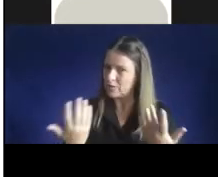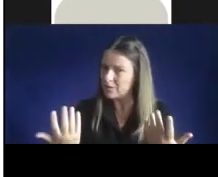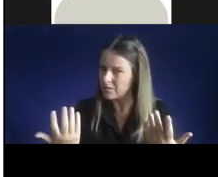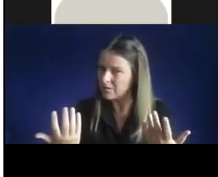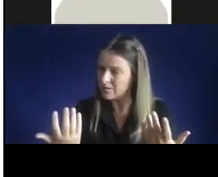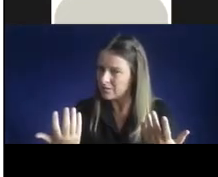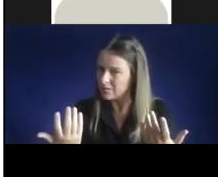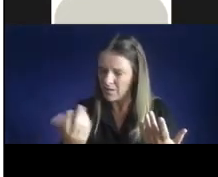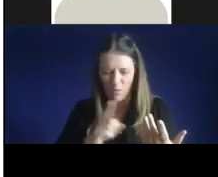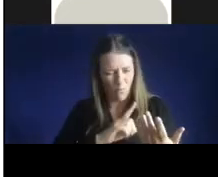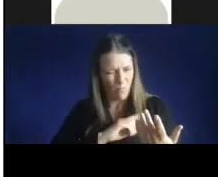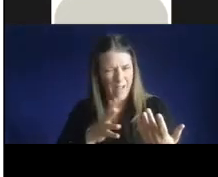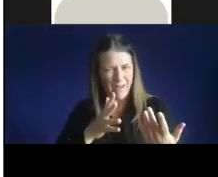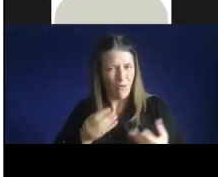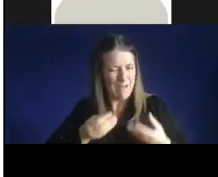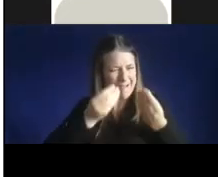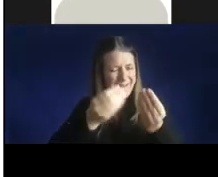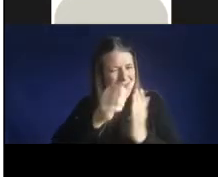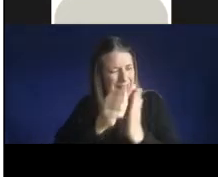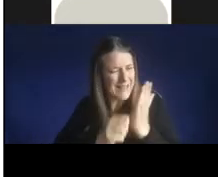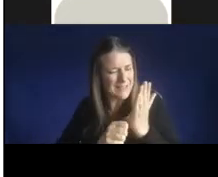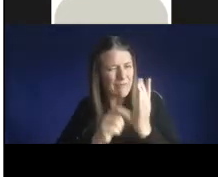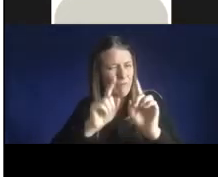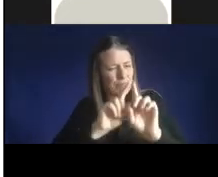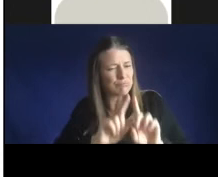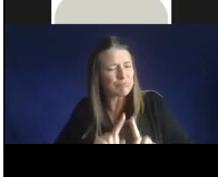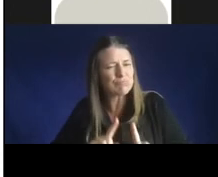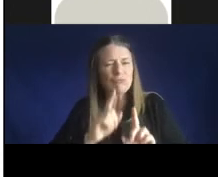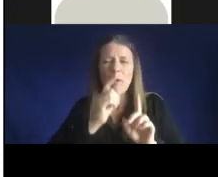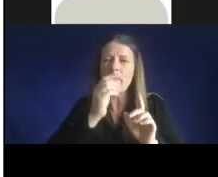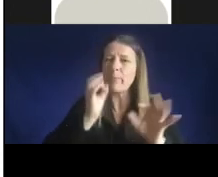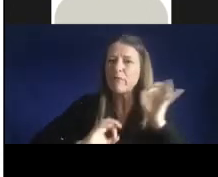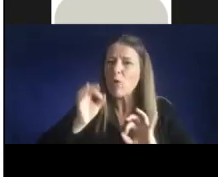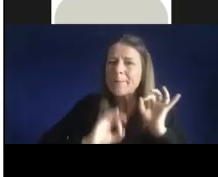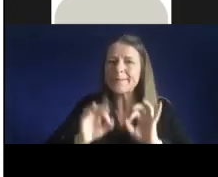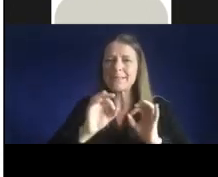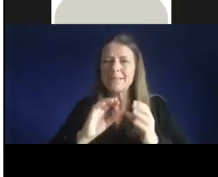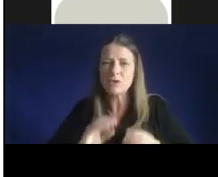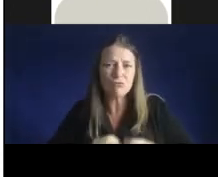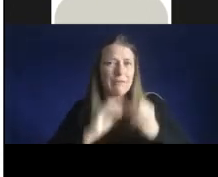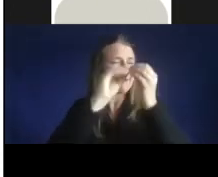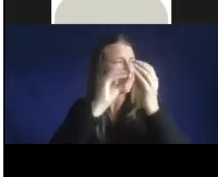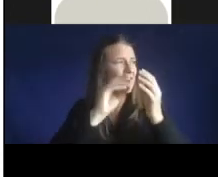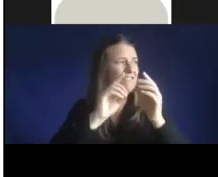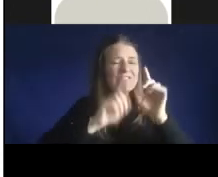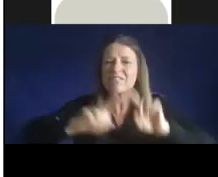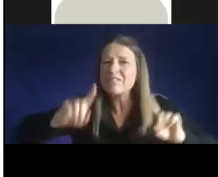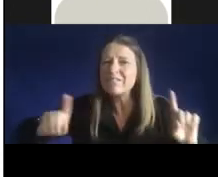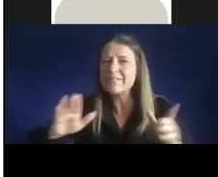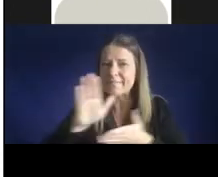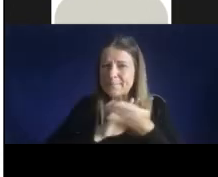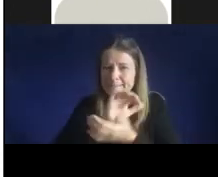list for performance-making tasks, creative tasks, writing tasks that are designed to help someone